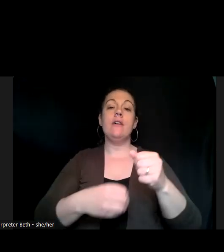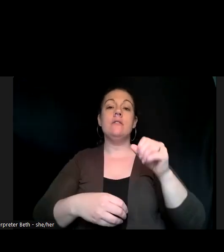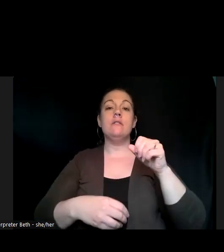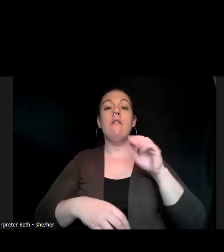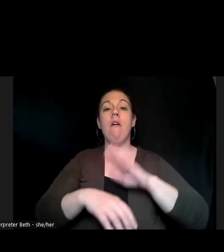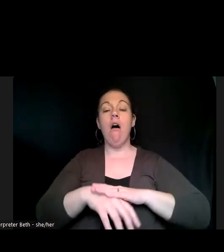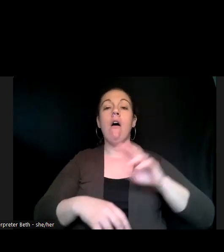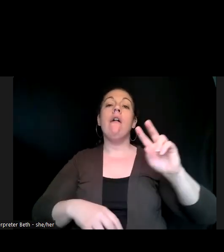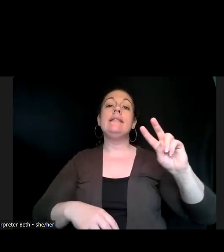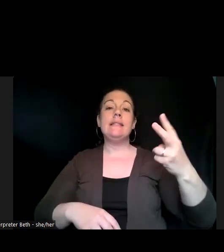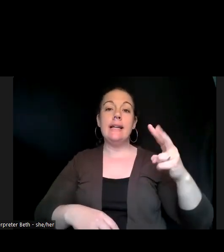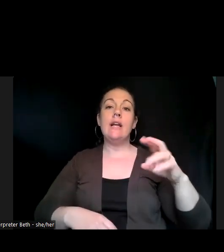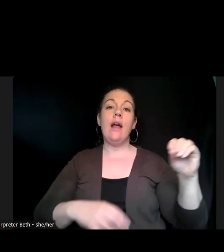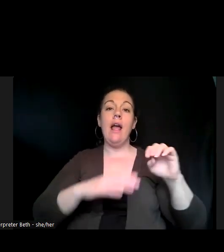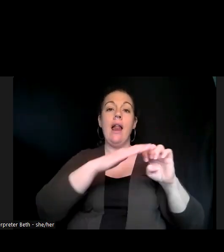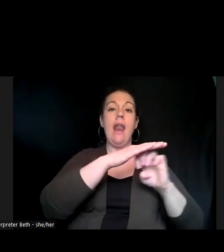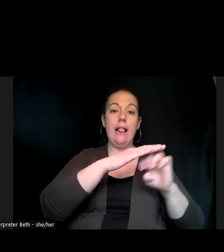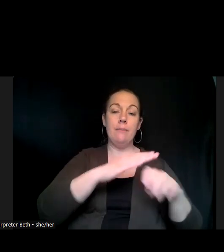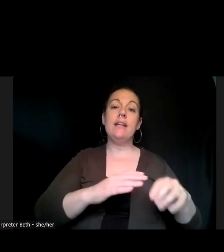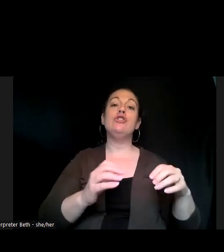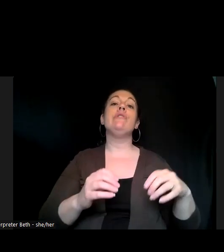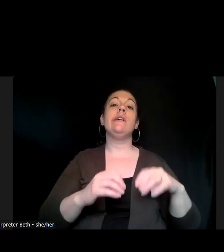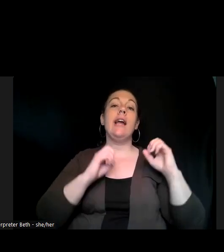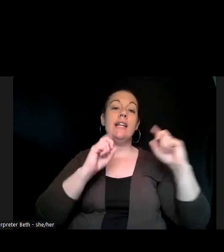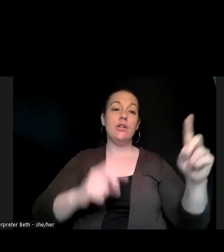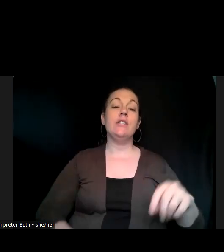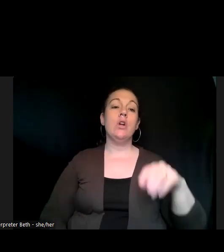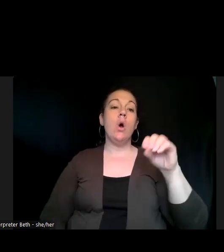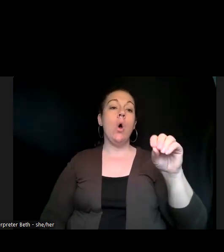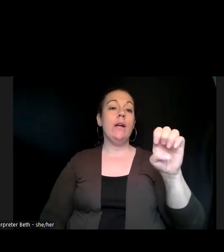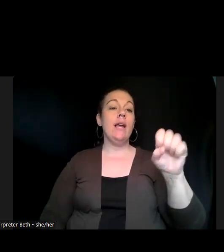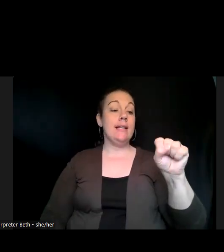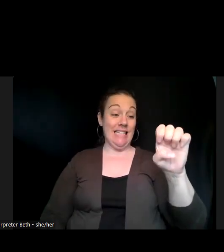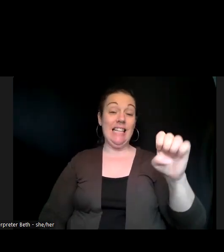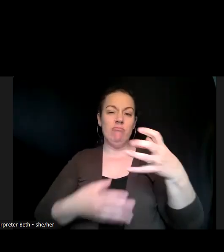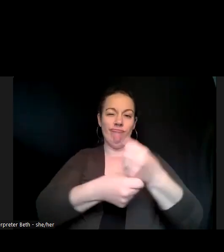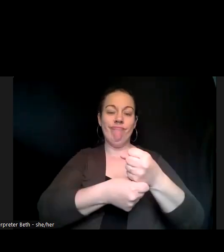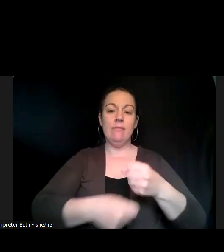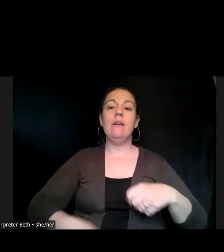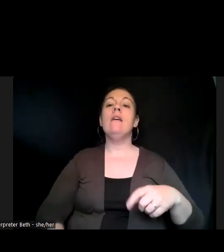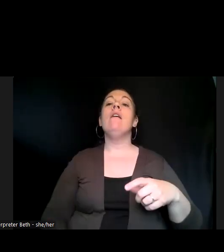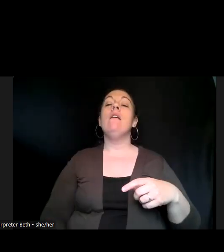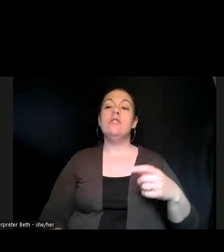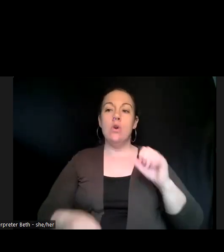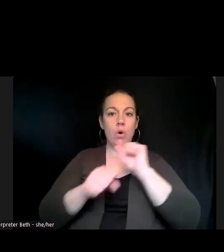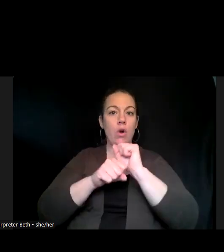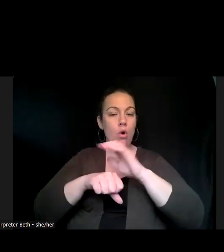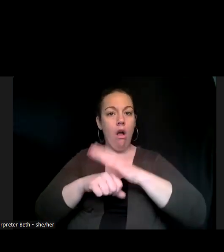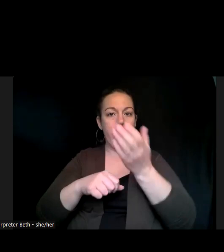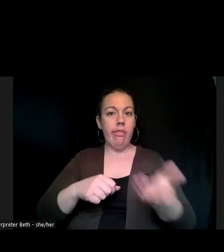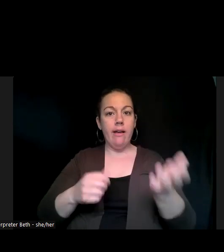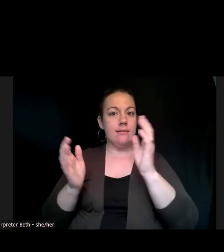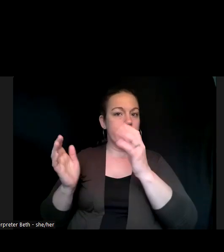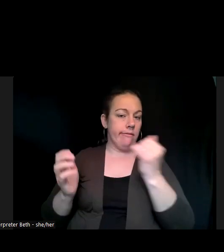Education. And OESC, as we call it, leads our work on the American Rescue Plan, the ESSER Fund, all of our discretionary